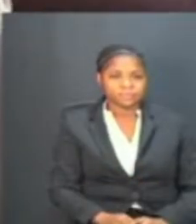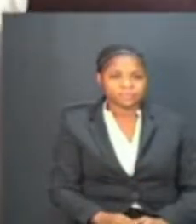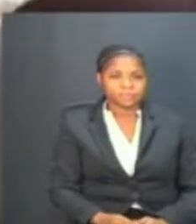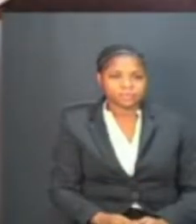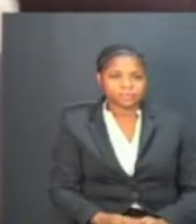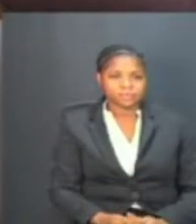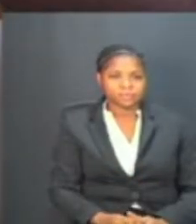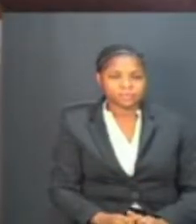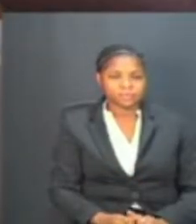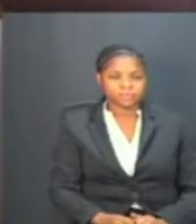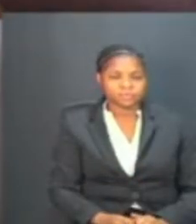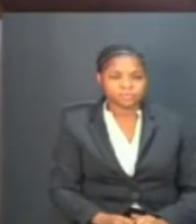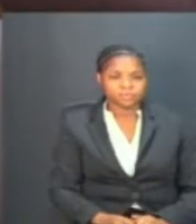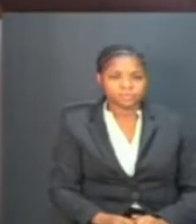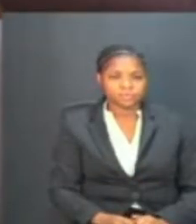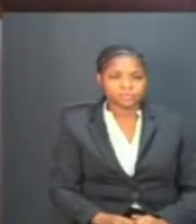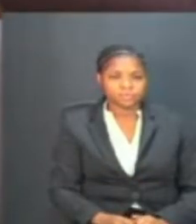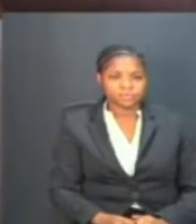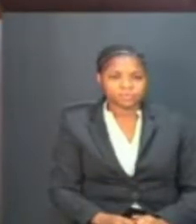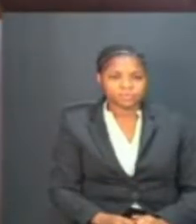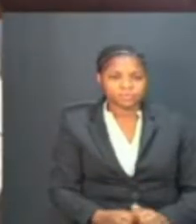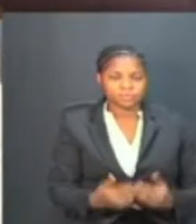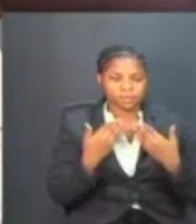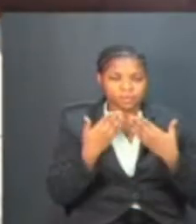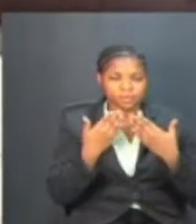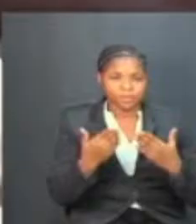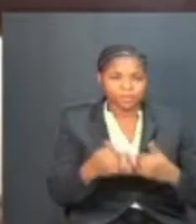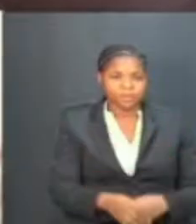us out as Northerners. I thank you, Mr. Speaker.